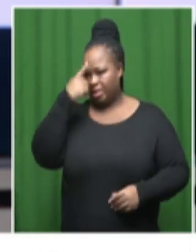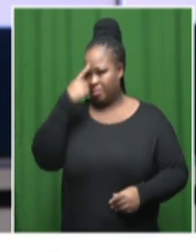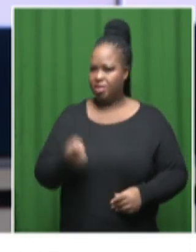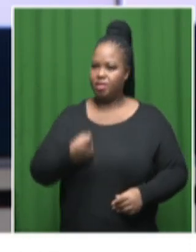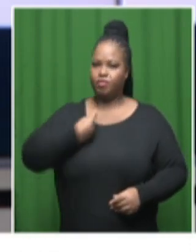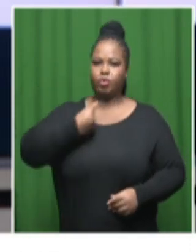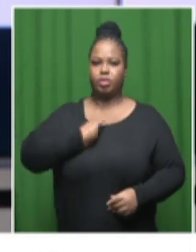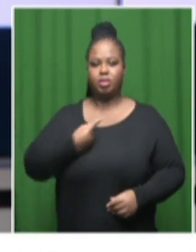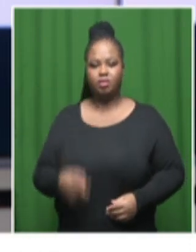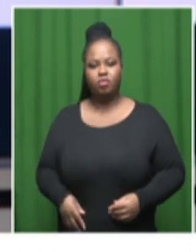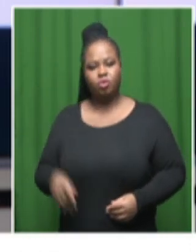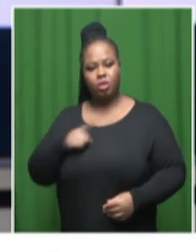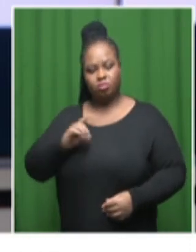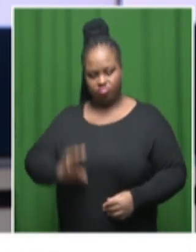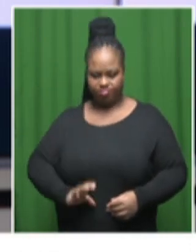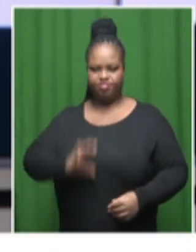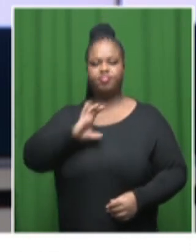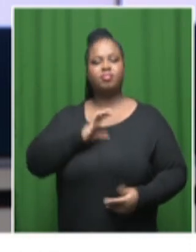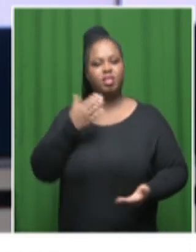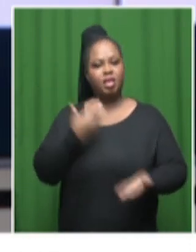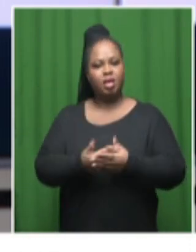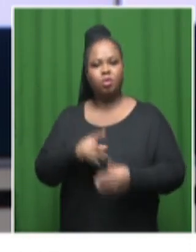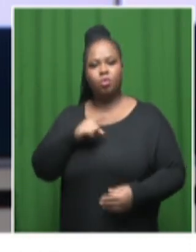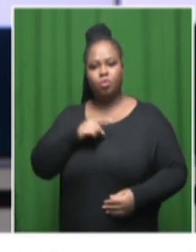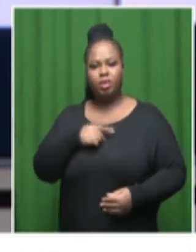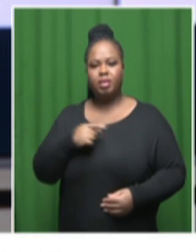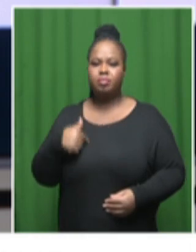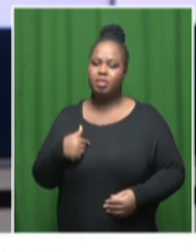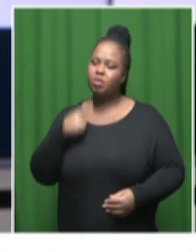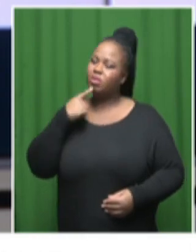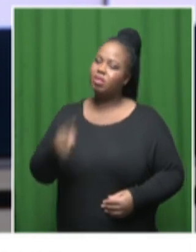in yourself. Have that self-confidence. Because my